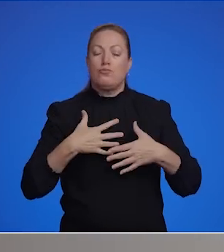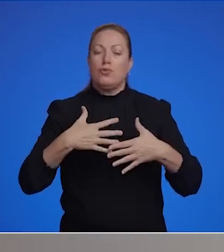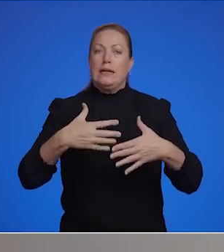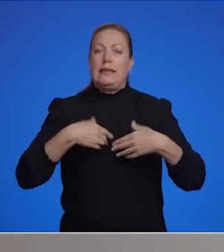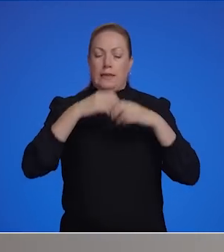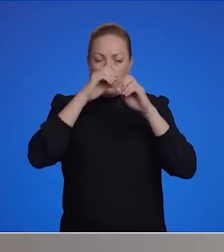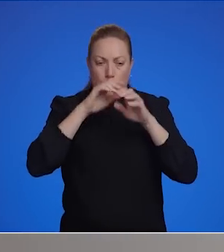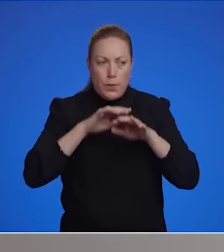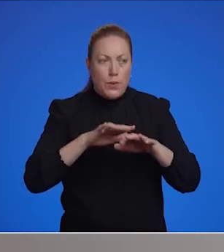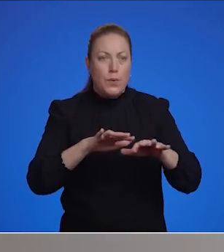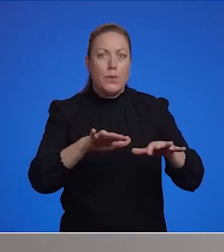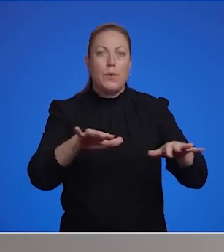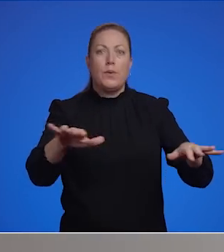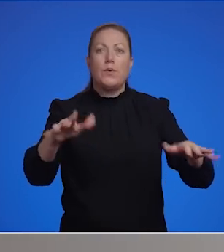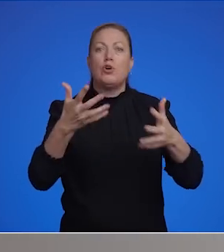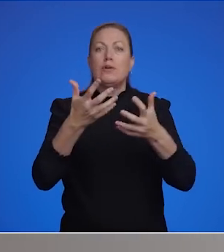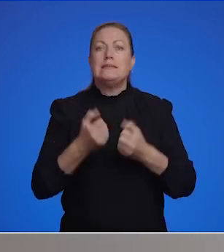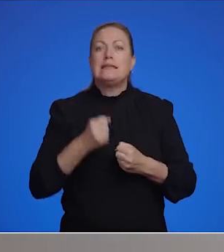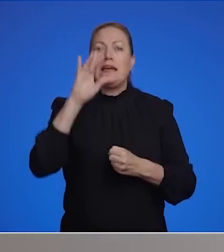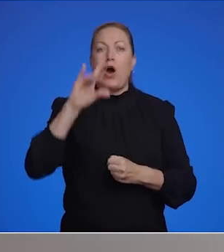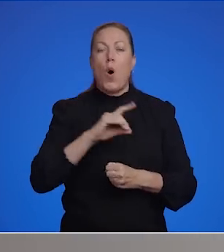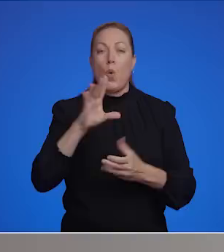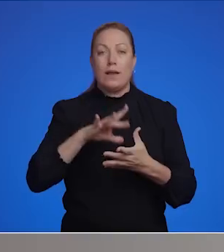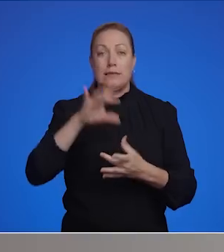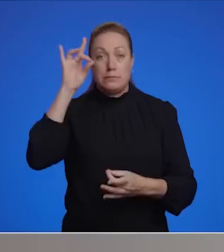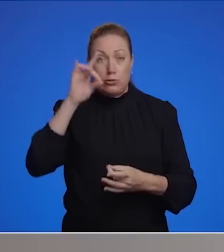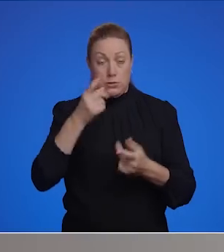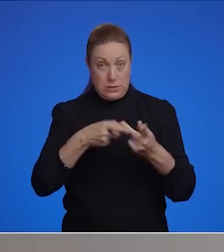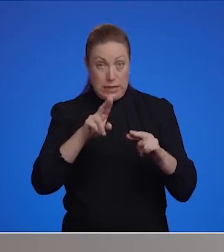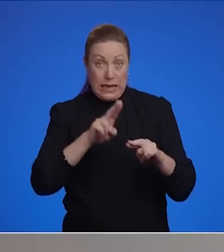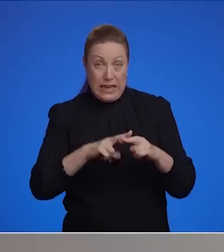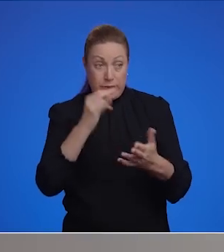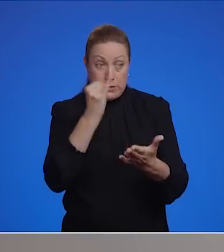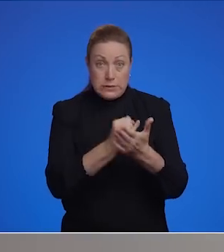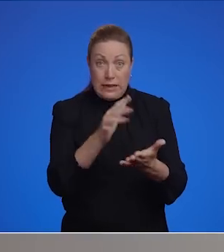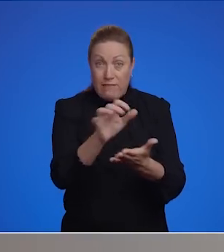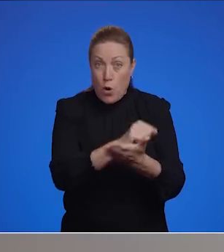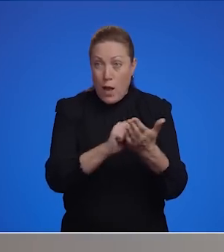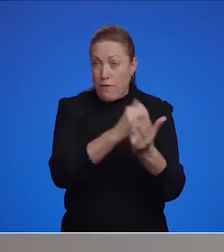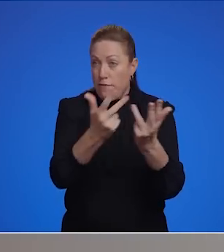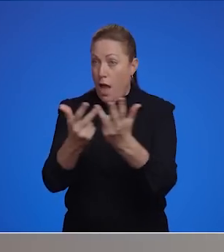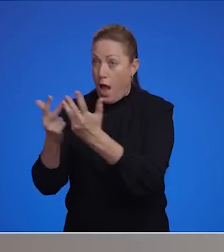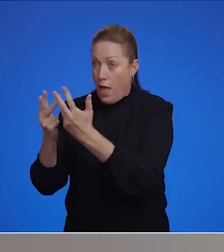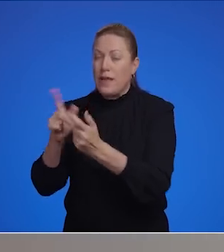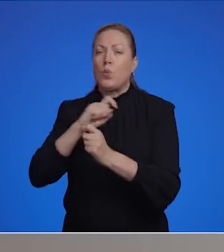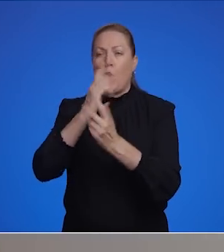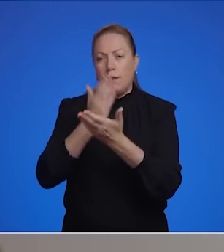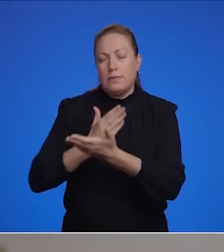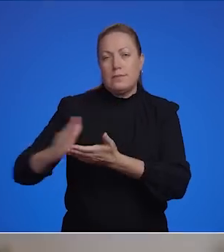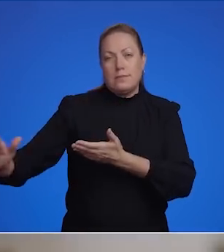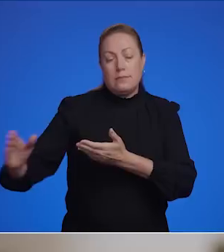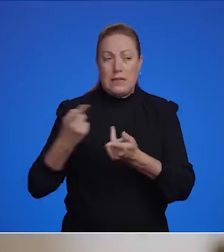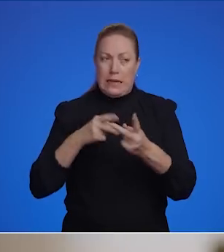said, "Receive the Holy Spirit. For those whose sins you forgive, they are forgiven. For those whose sins you